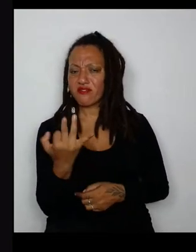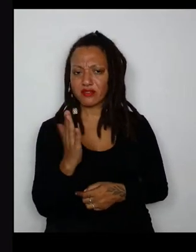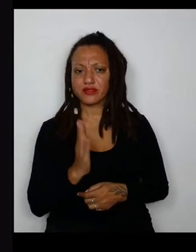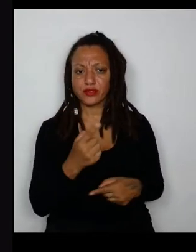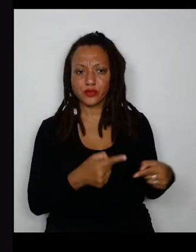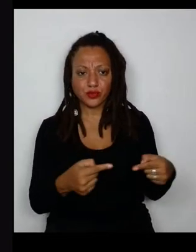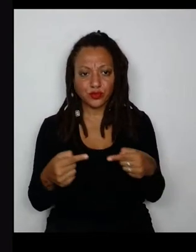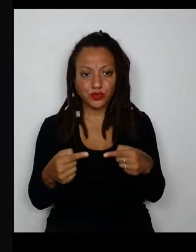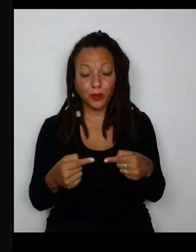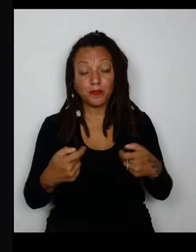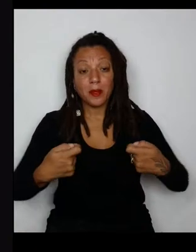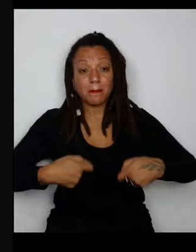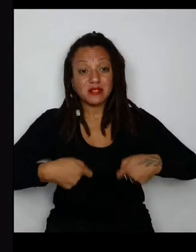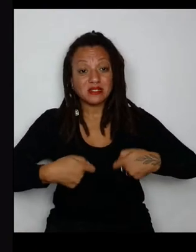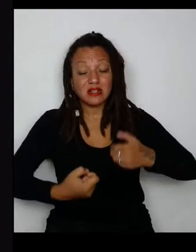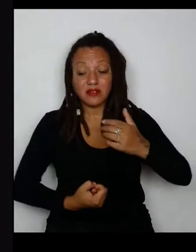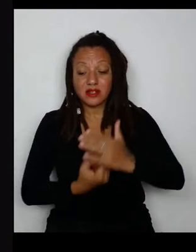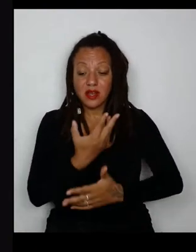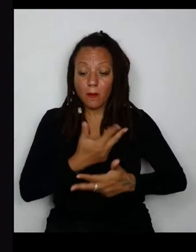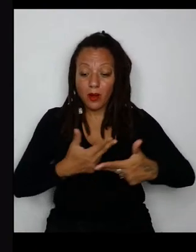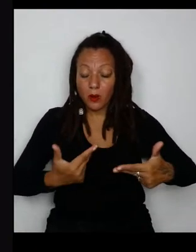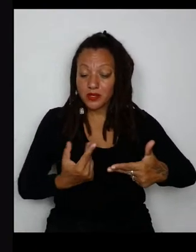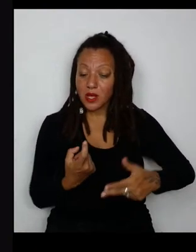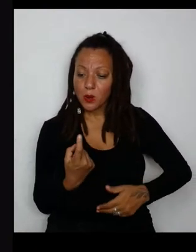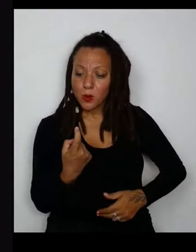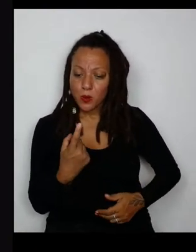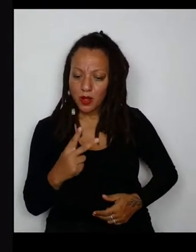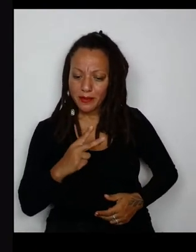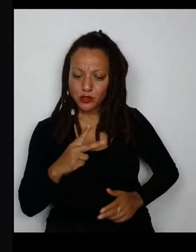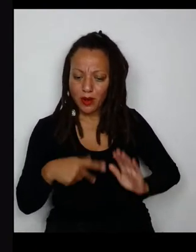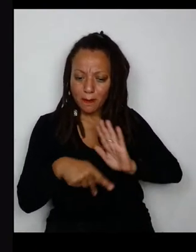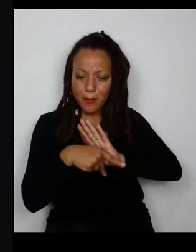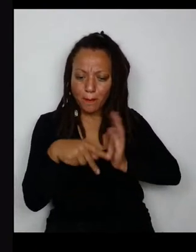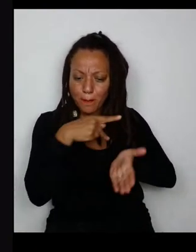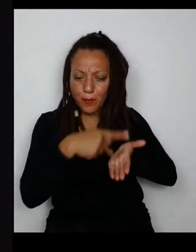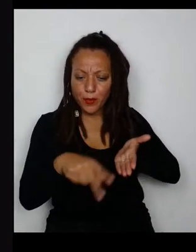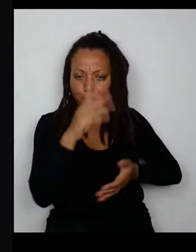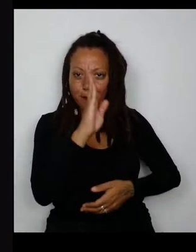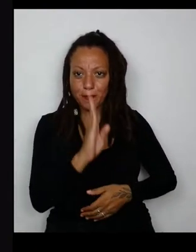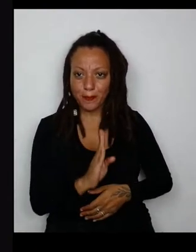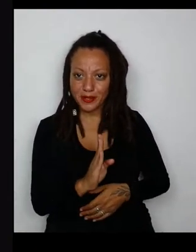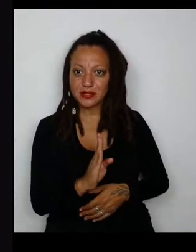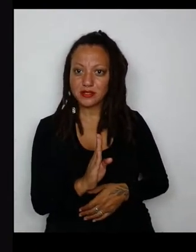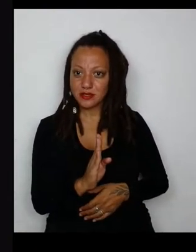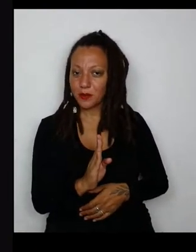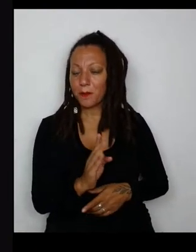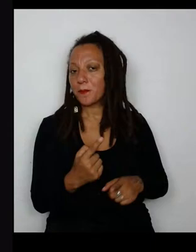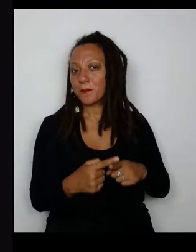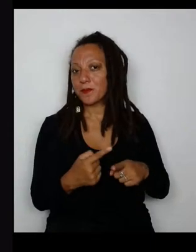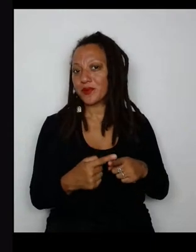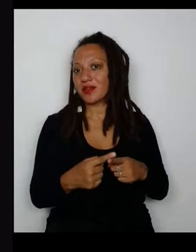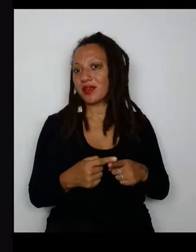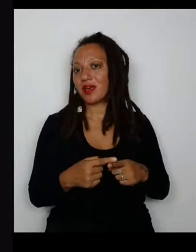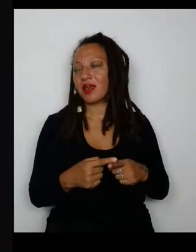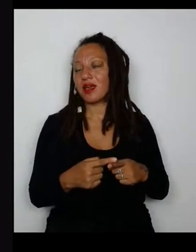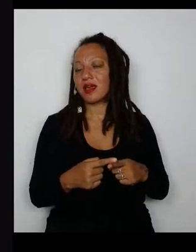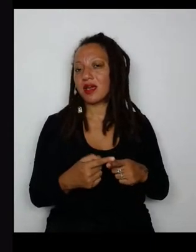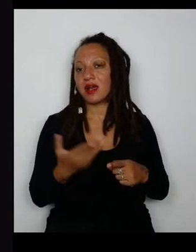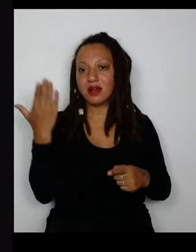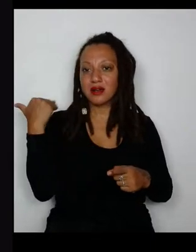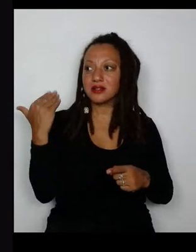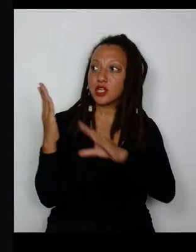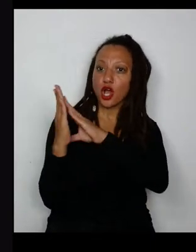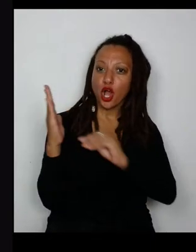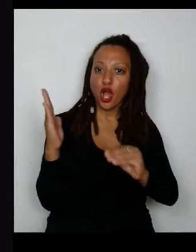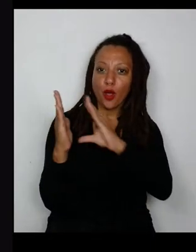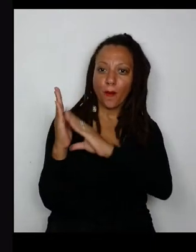there was a need to create something that was special that was singular to brazil the brazilian art shouldn't be just